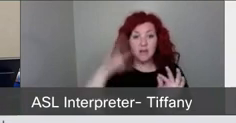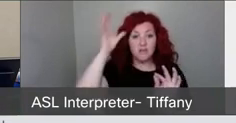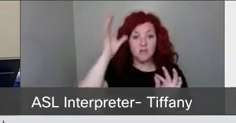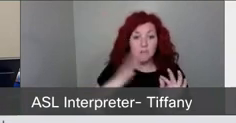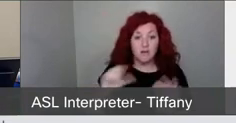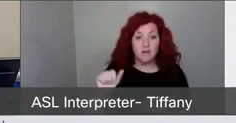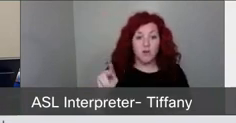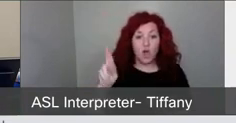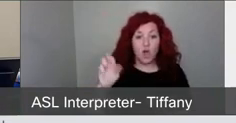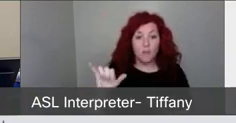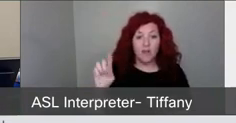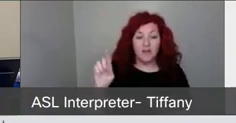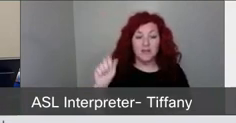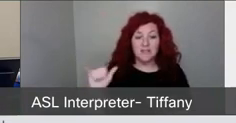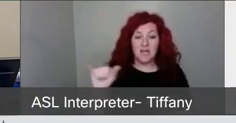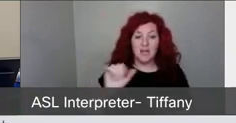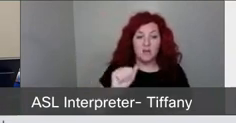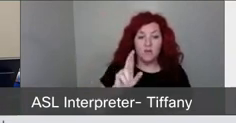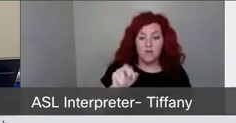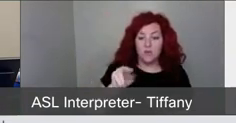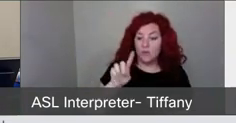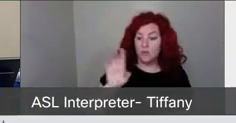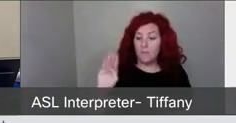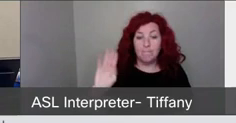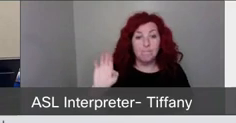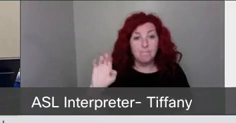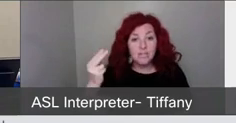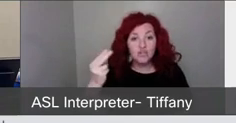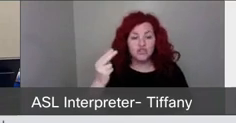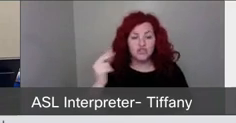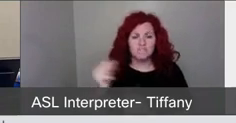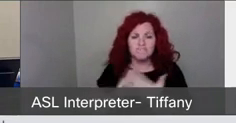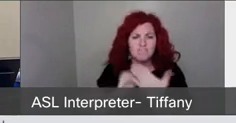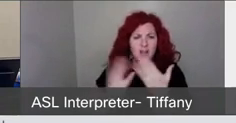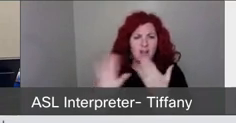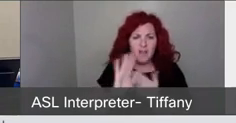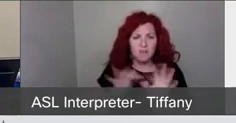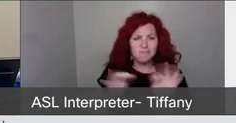as Councilman Arnold Beach. The tribe wants to preserve a district as close to the maps